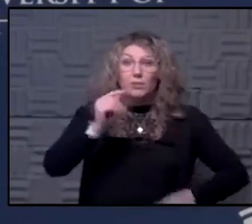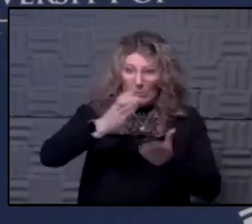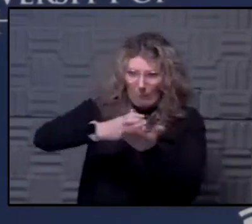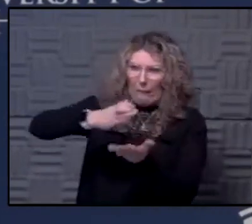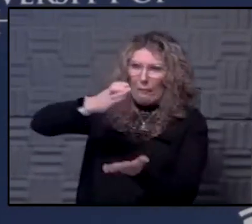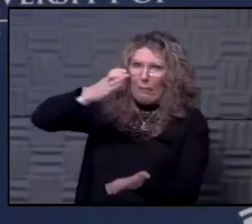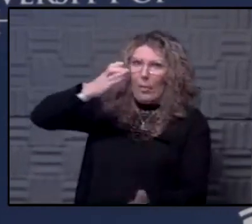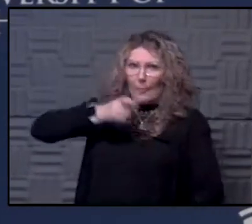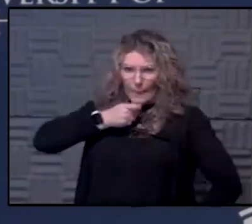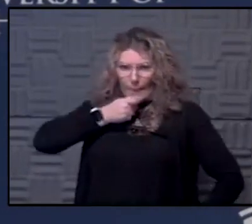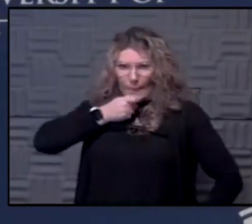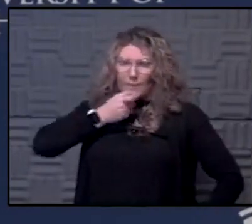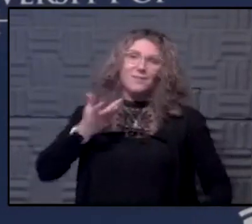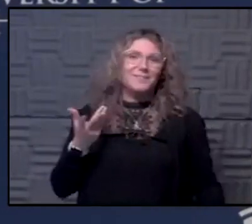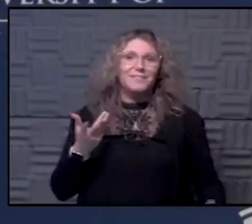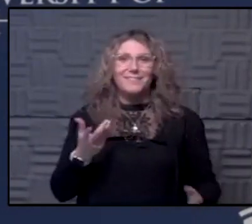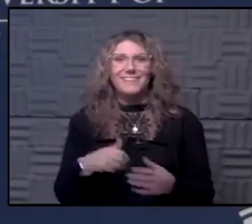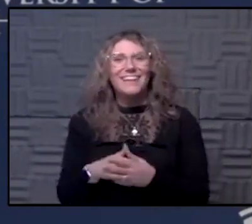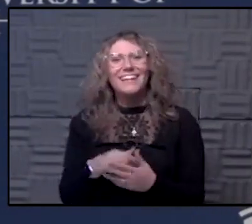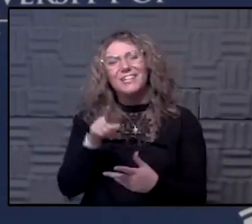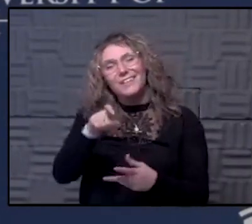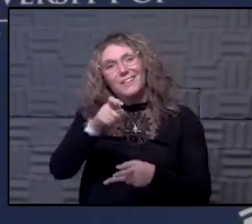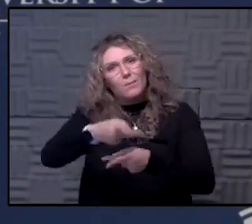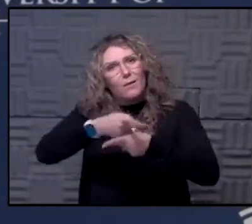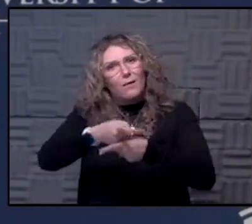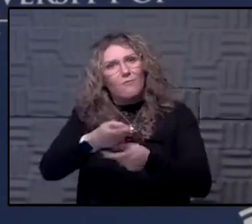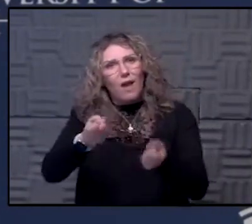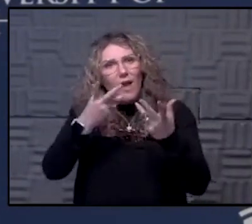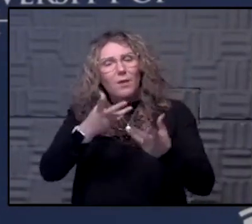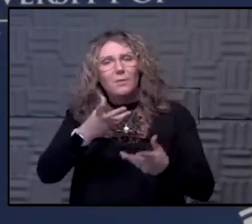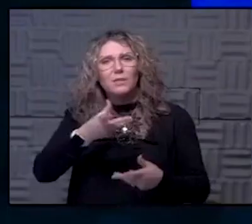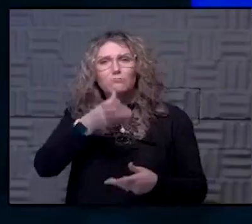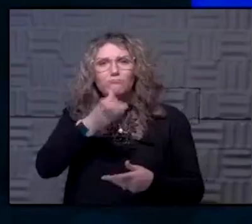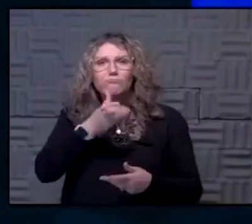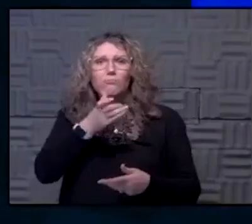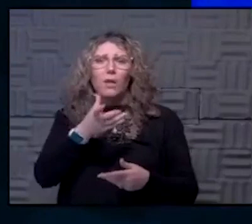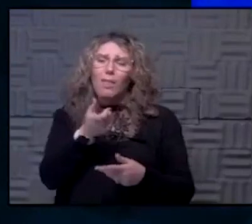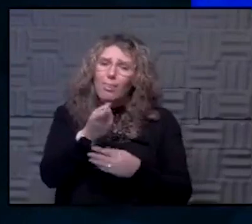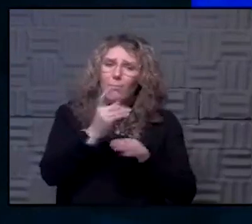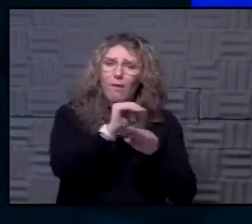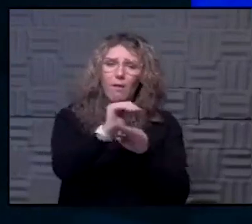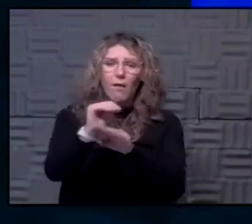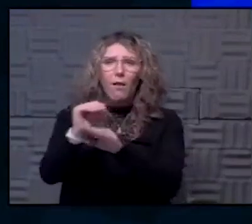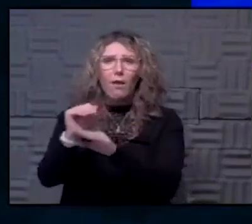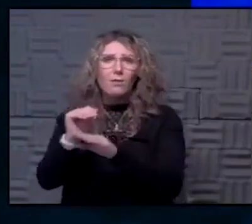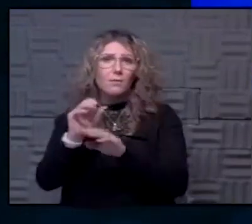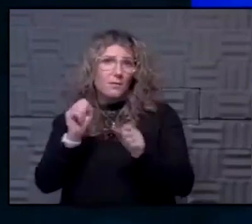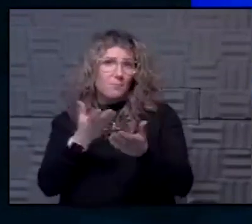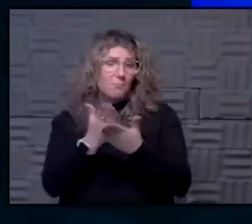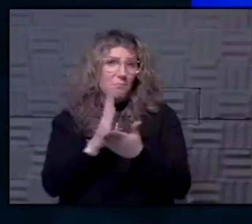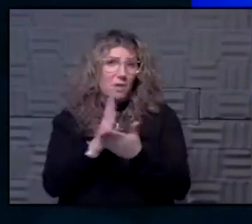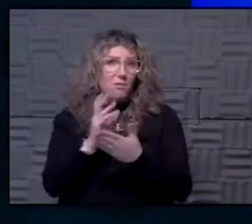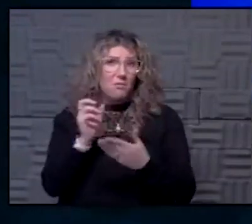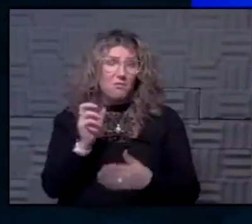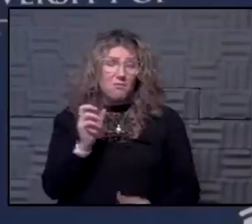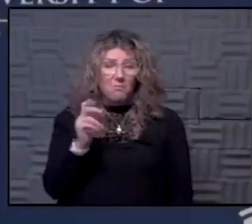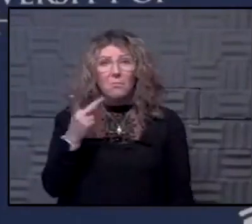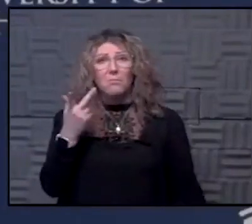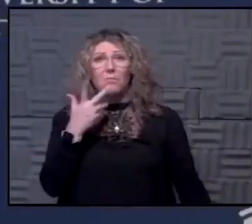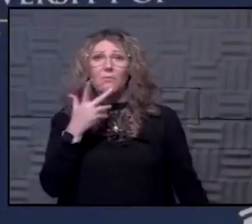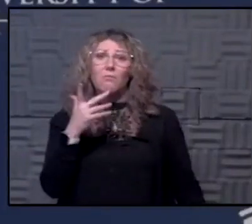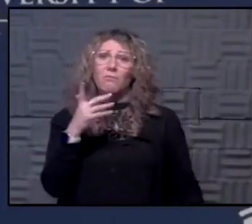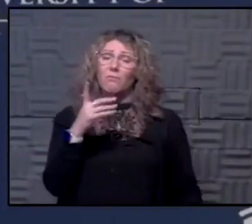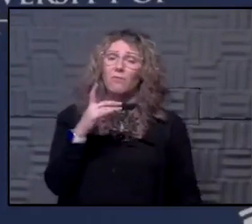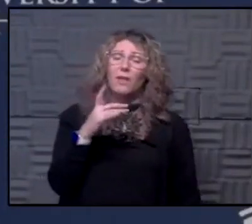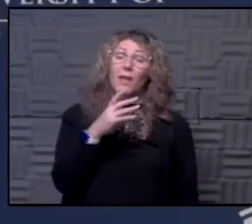the big one. So I think you have to be a little bit cautious about how much you're having, but a little bit every night I think can certainly be okay for patients in that